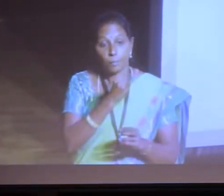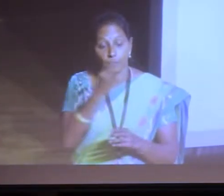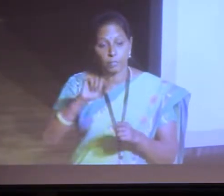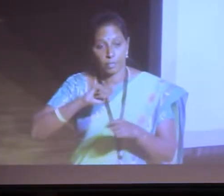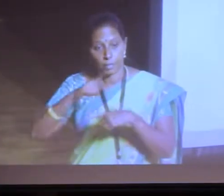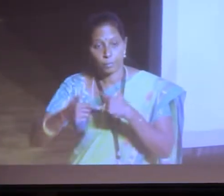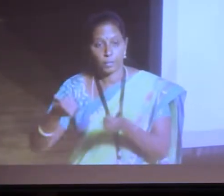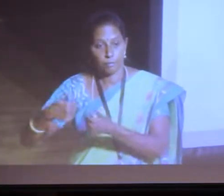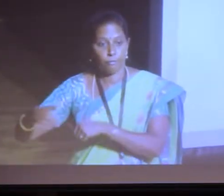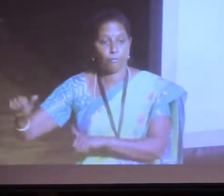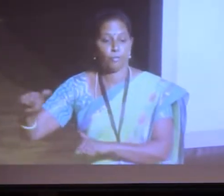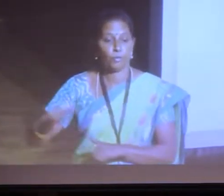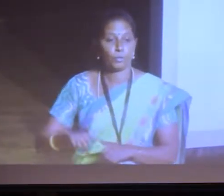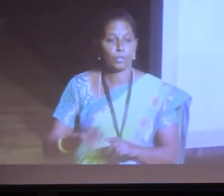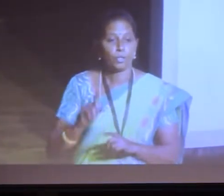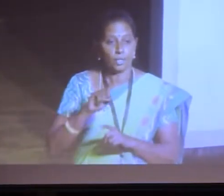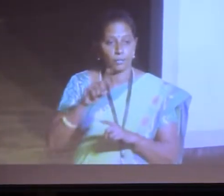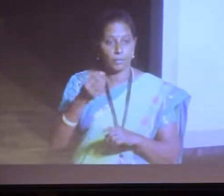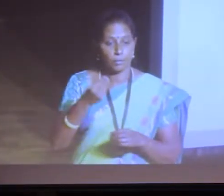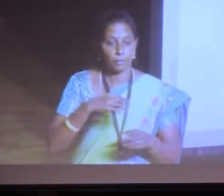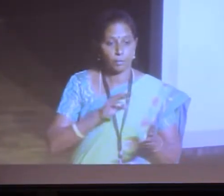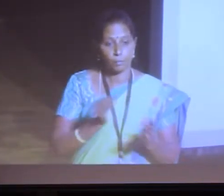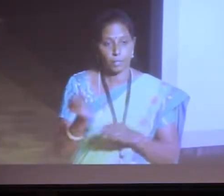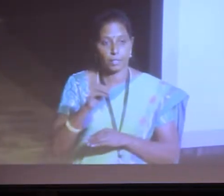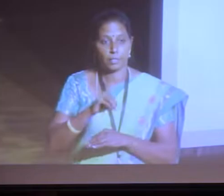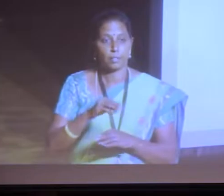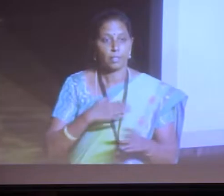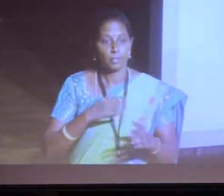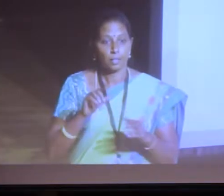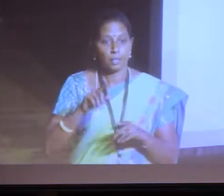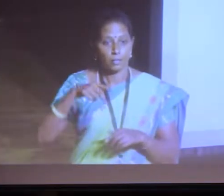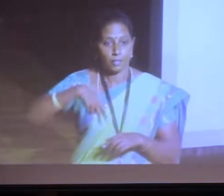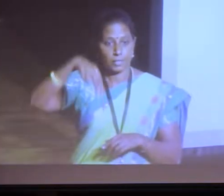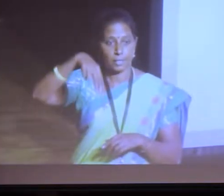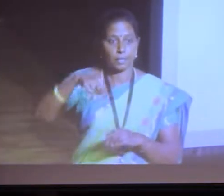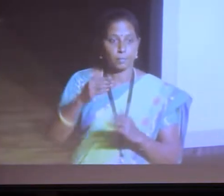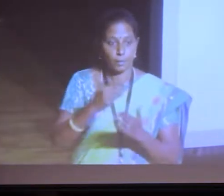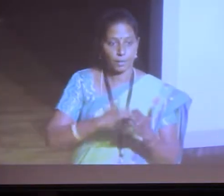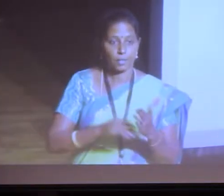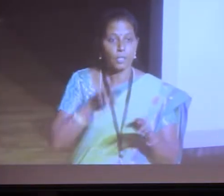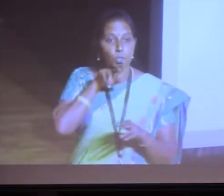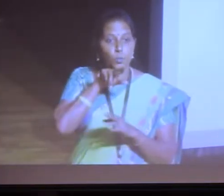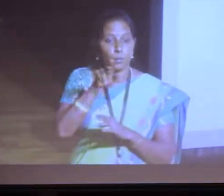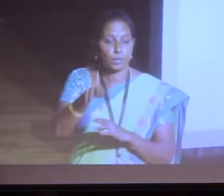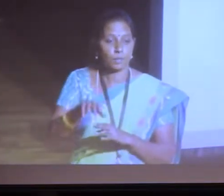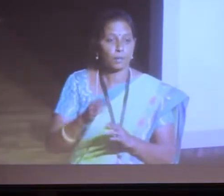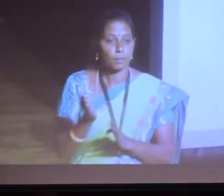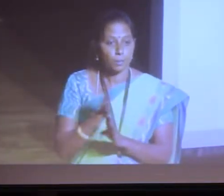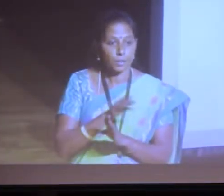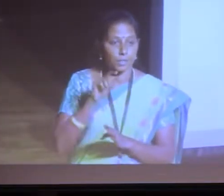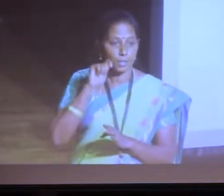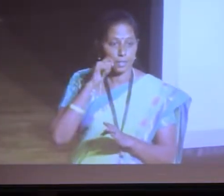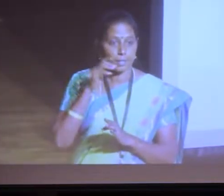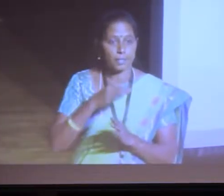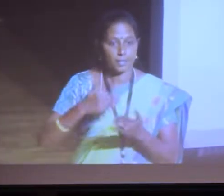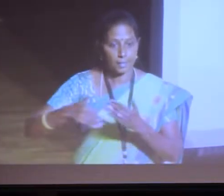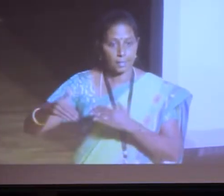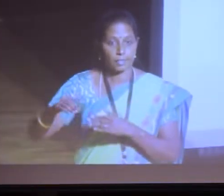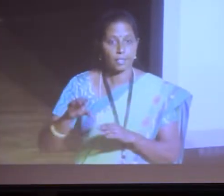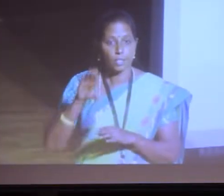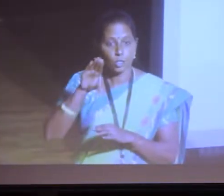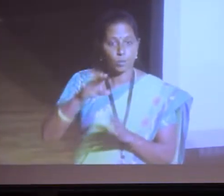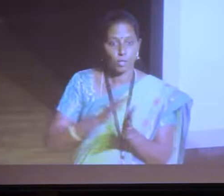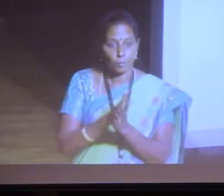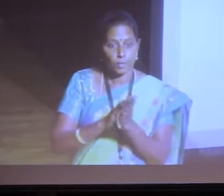have followed. Unfortunately, she couldn't make it for this event, and so I am the stand-in speaker, but she has sent a small